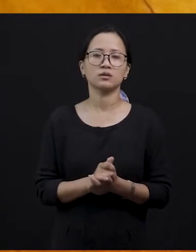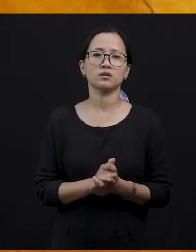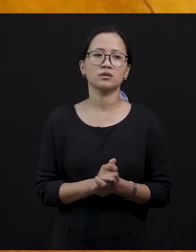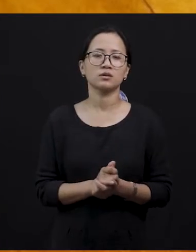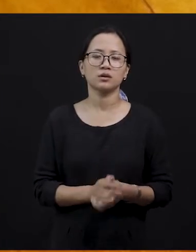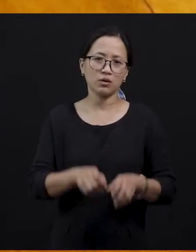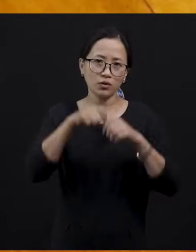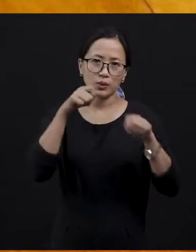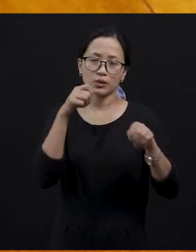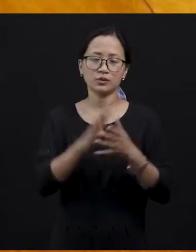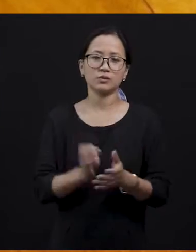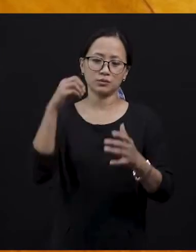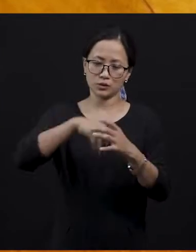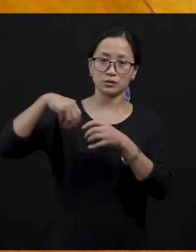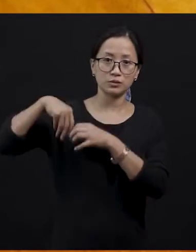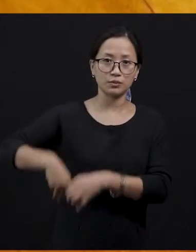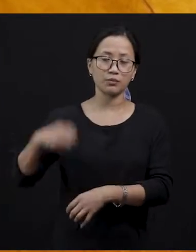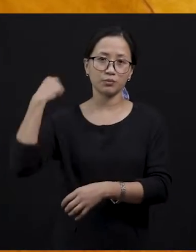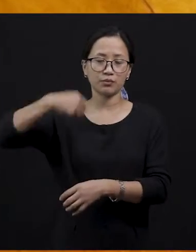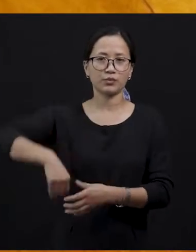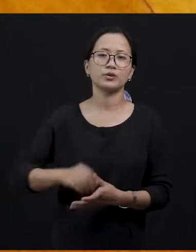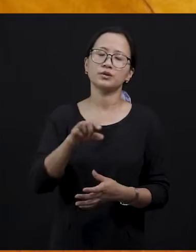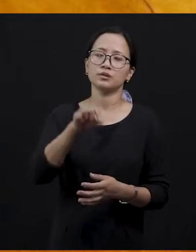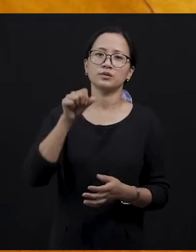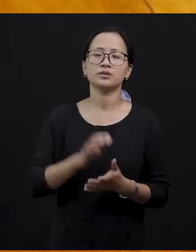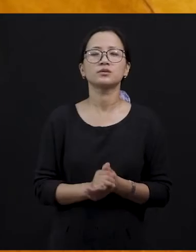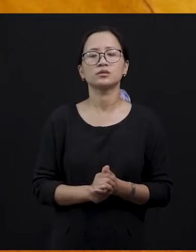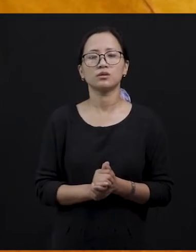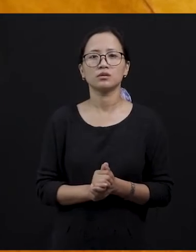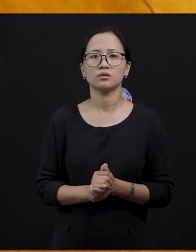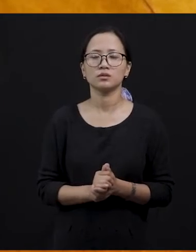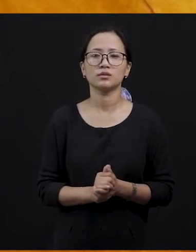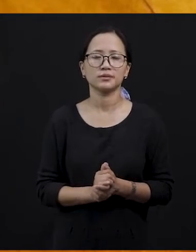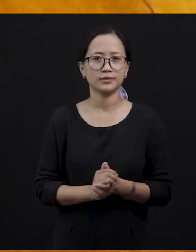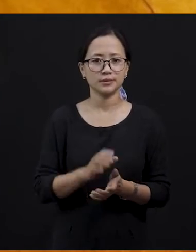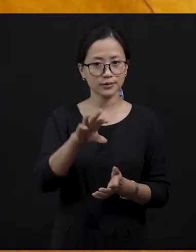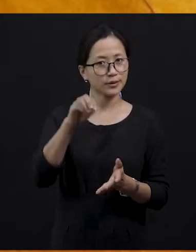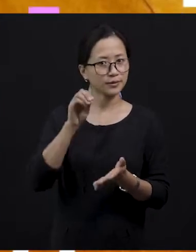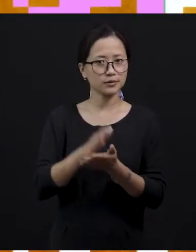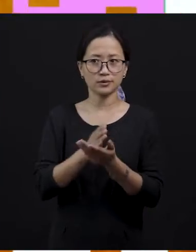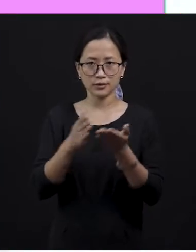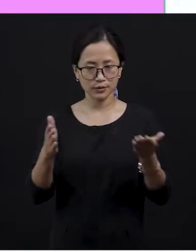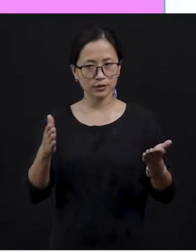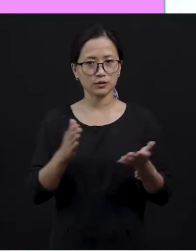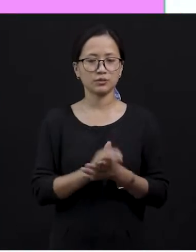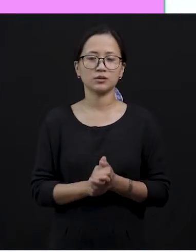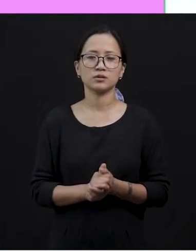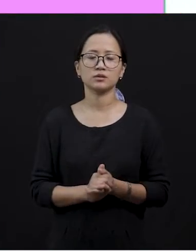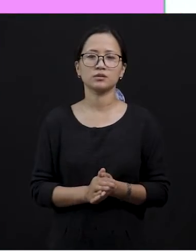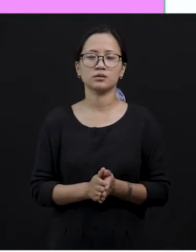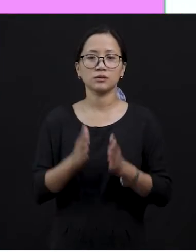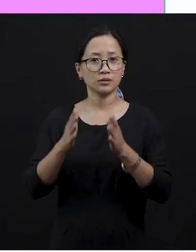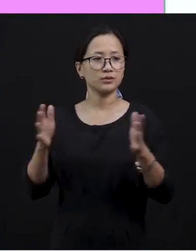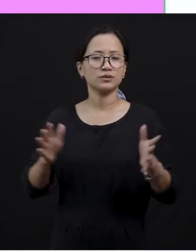and from the blowing of balloon and putting in your bag, you will find that gases occupy space. So from the